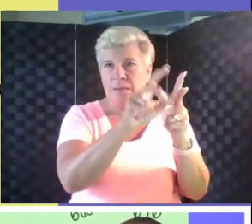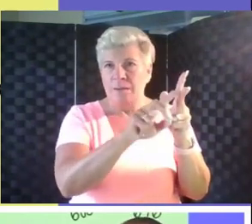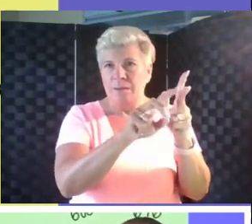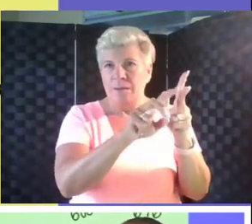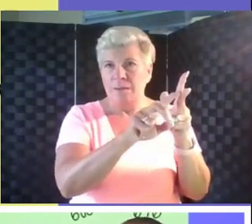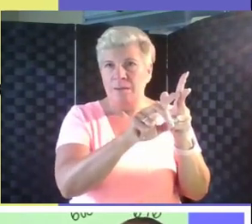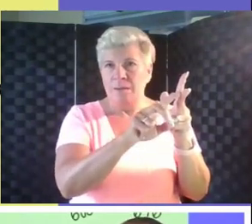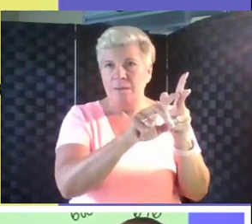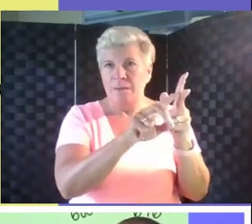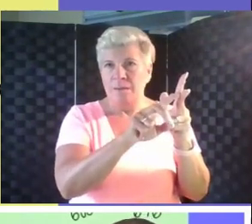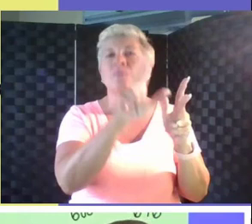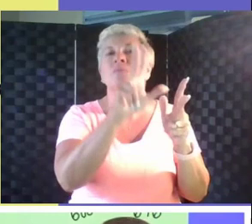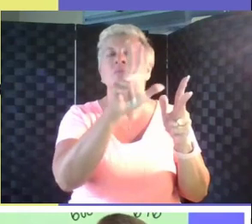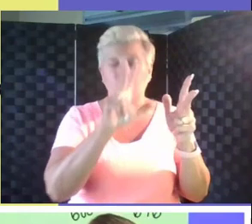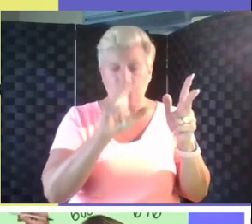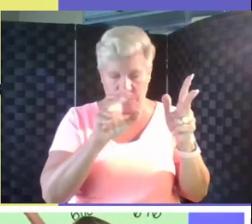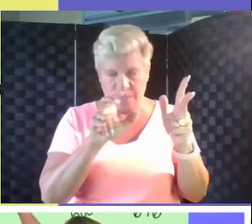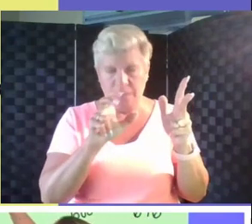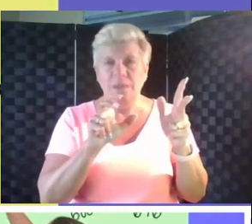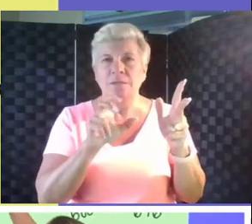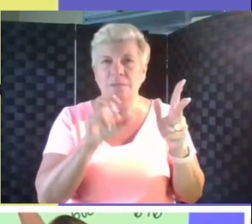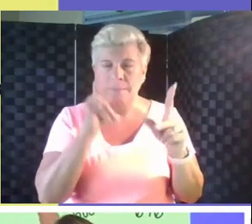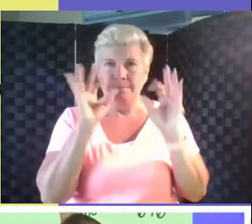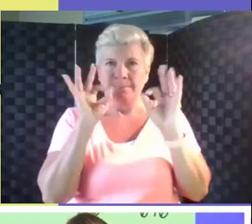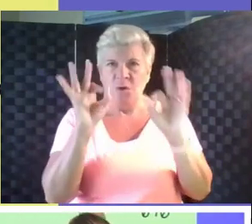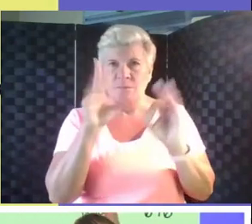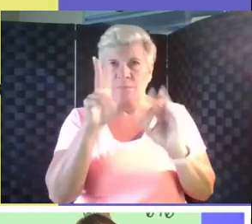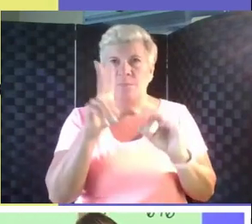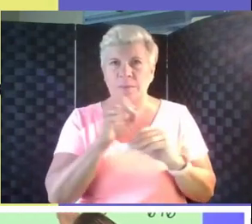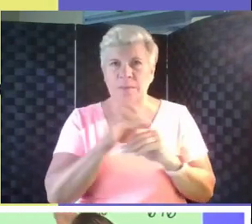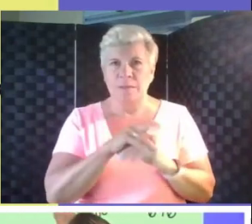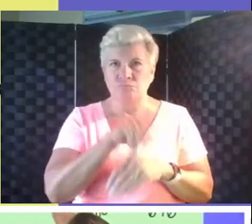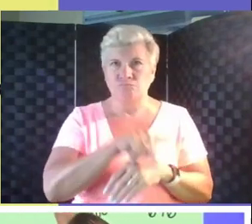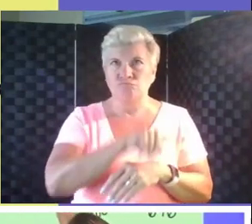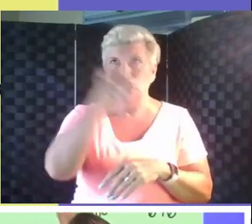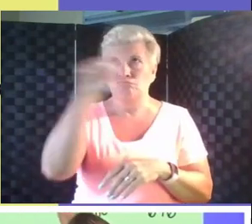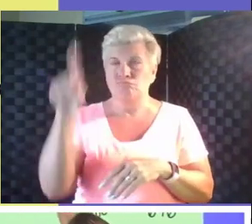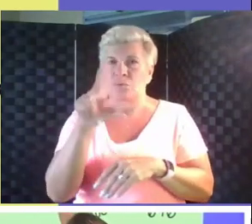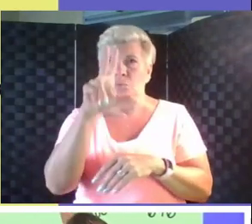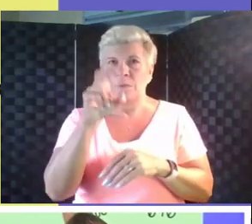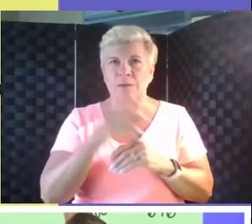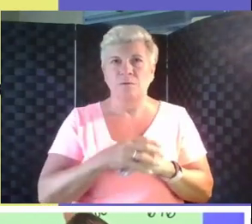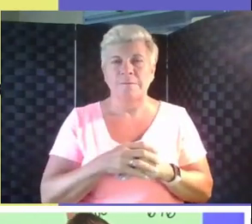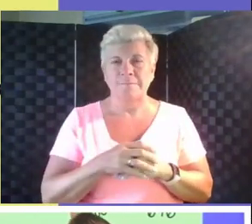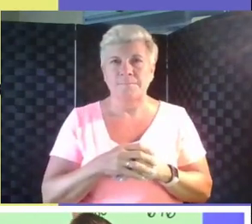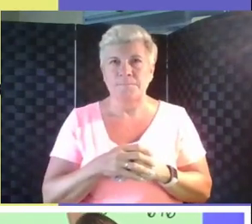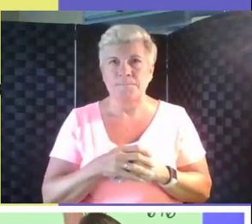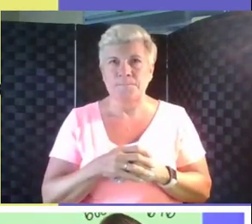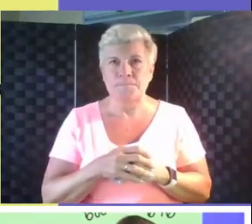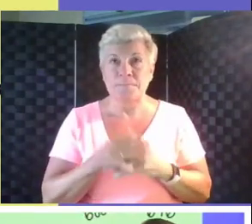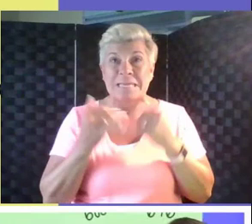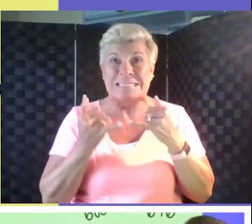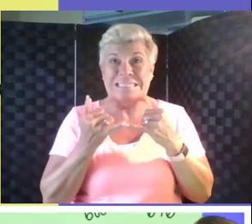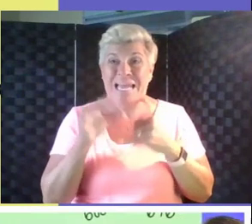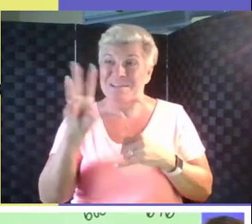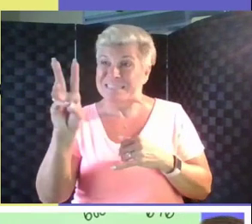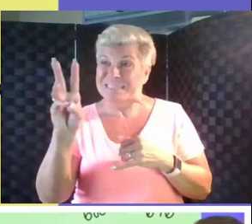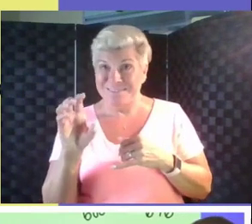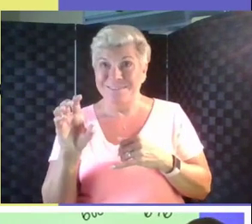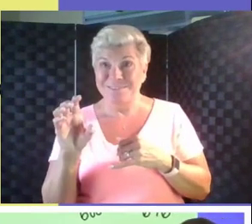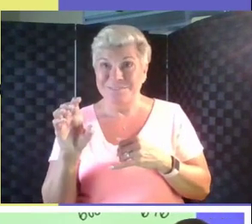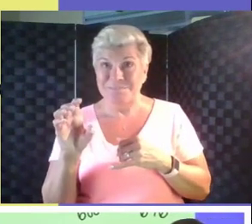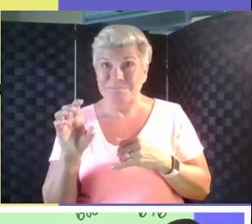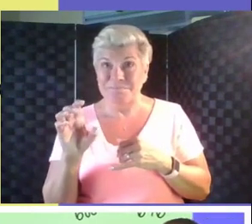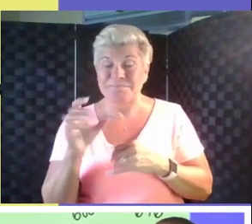jump? Perfect. We jumped 300s. So here we go. Now I'm at